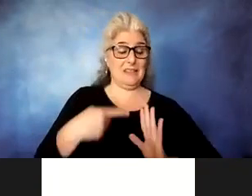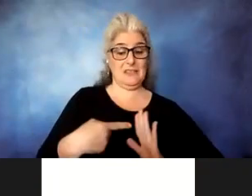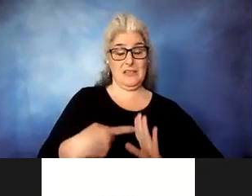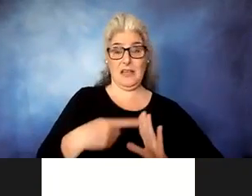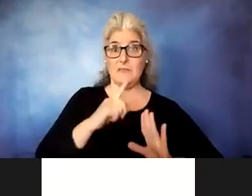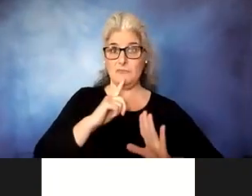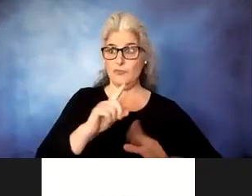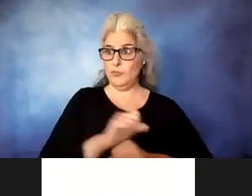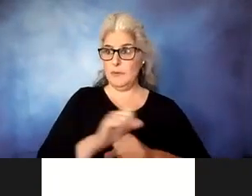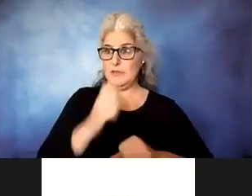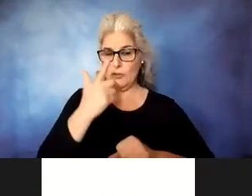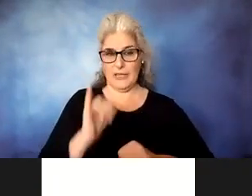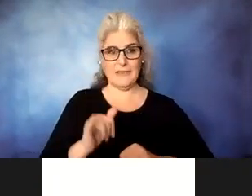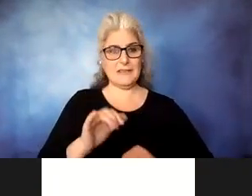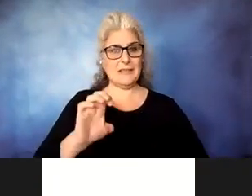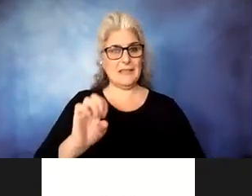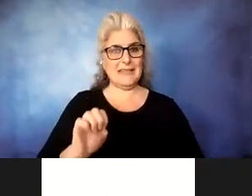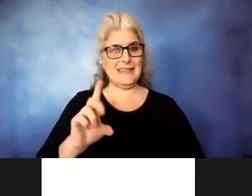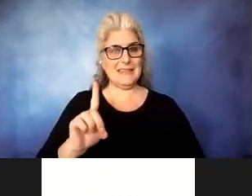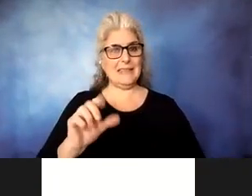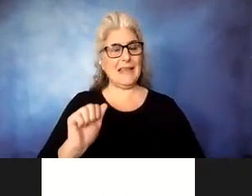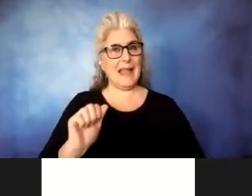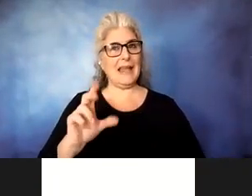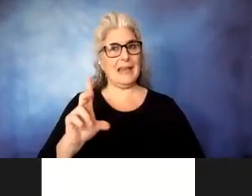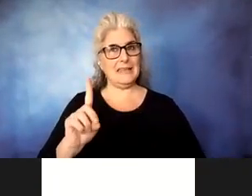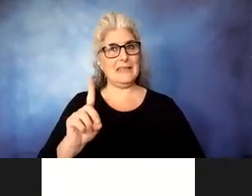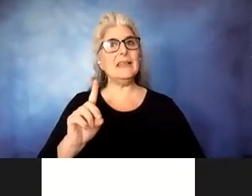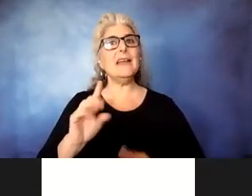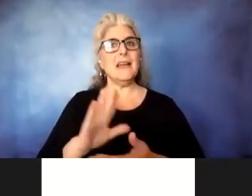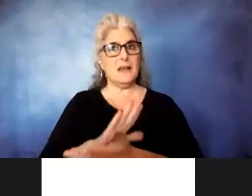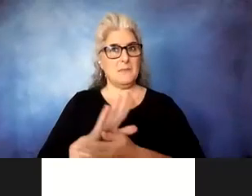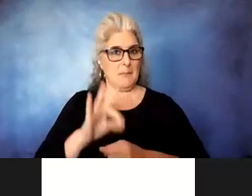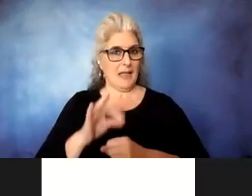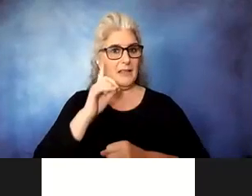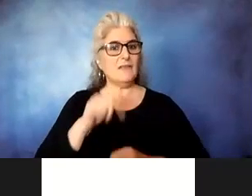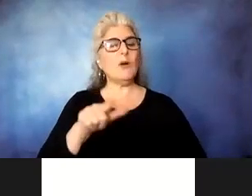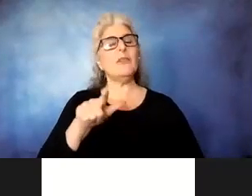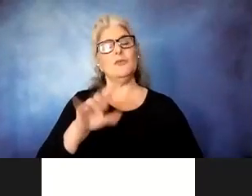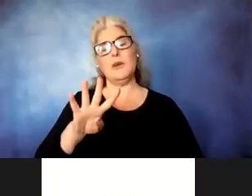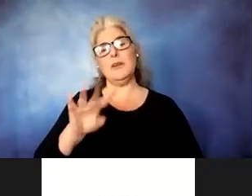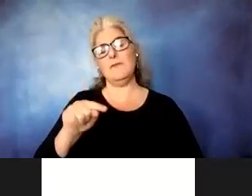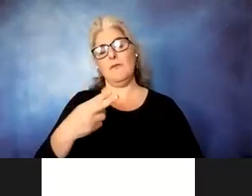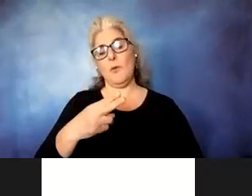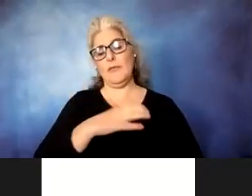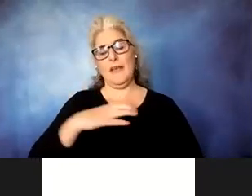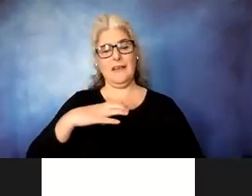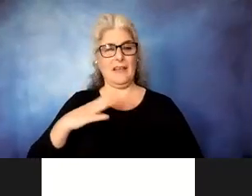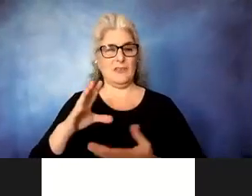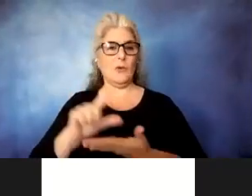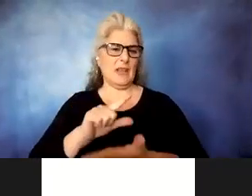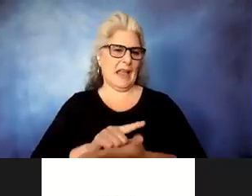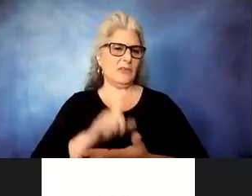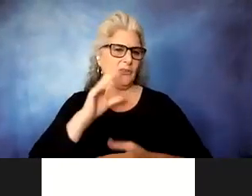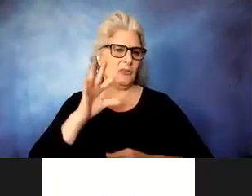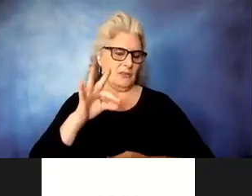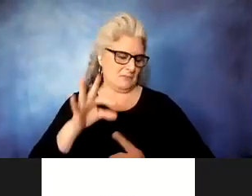in the EDAD for this ballot in the 24th Council special election. So this is an example of the format of the